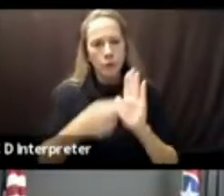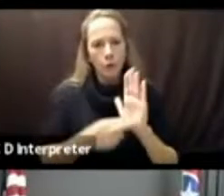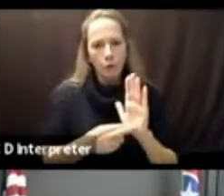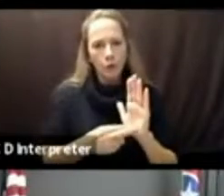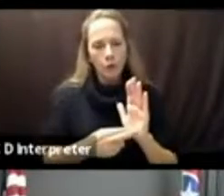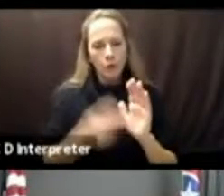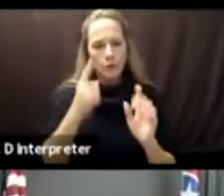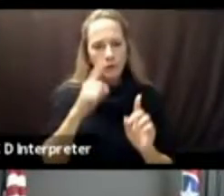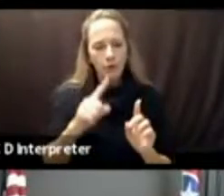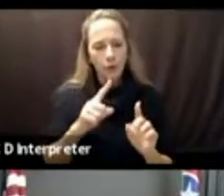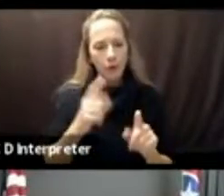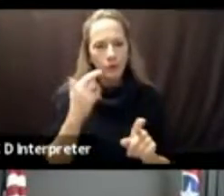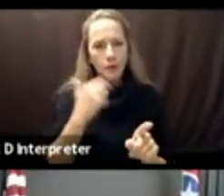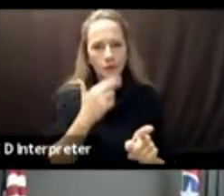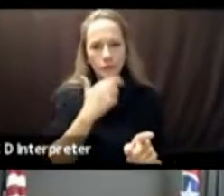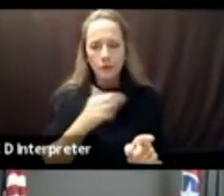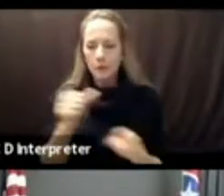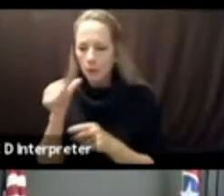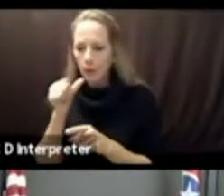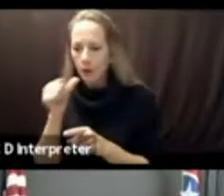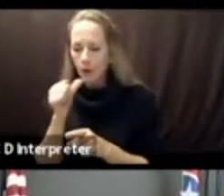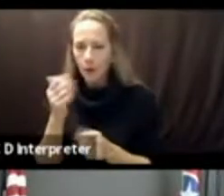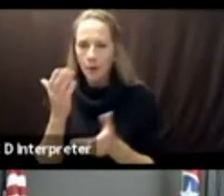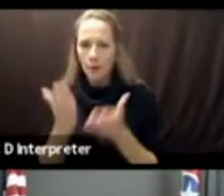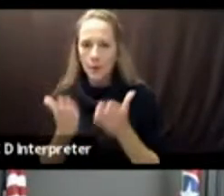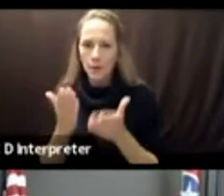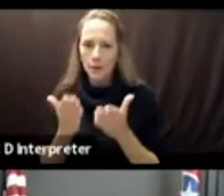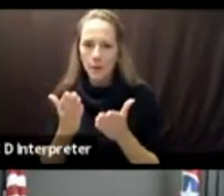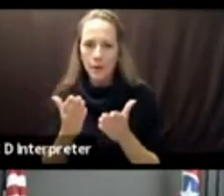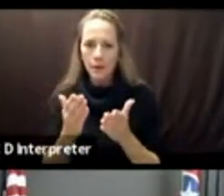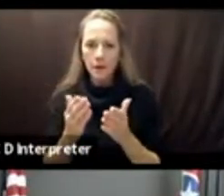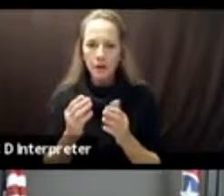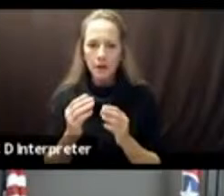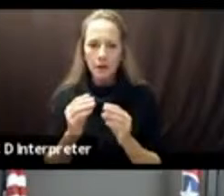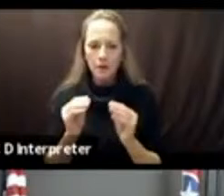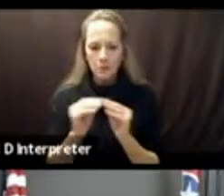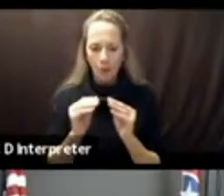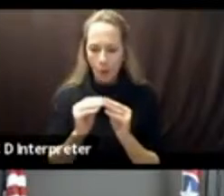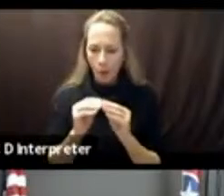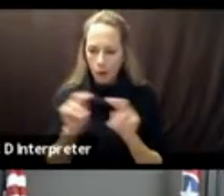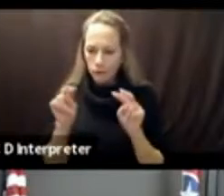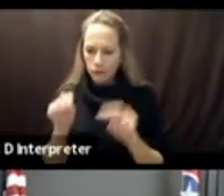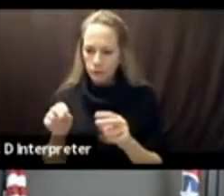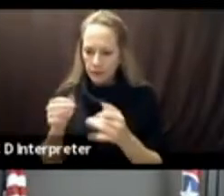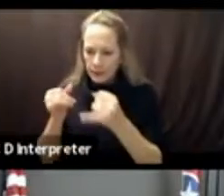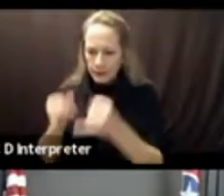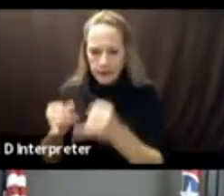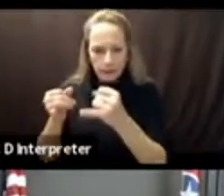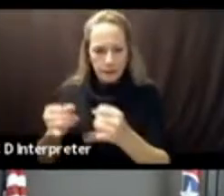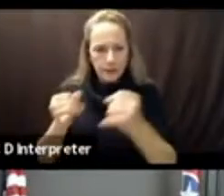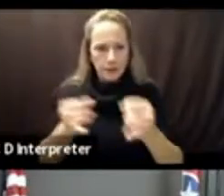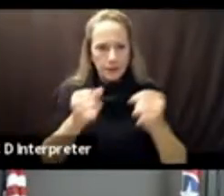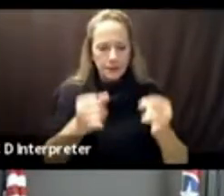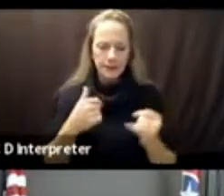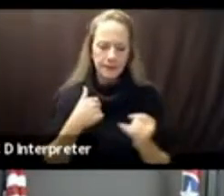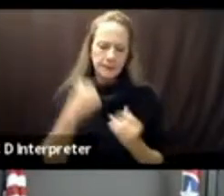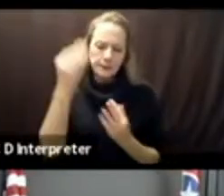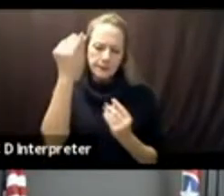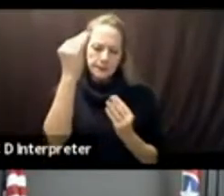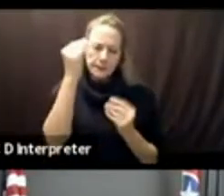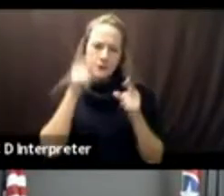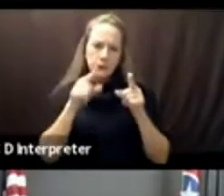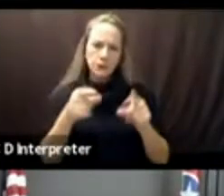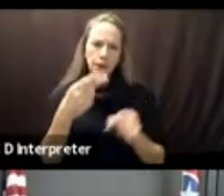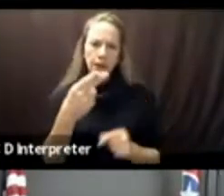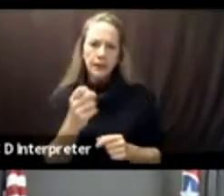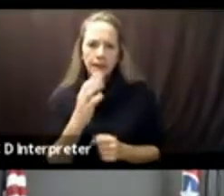something along the line of having it somewhat more individualized. And as I was thinking about that as he was talking, I was